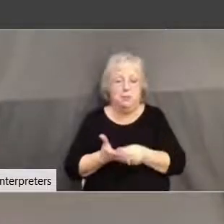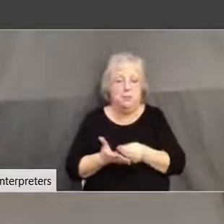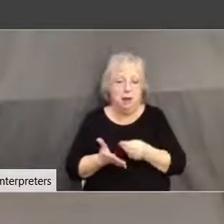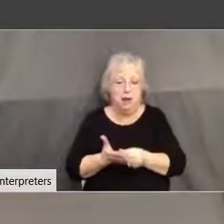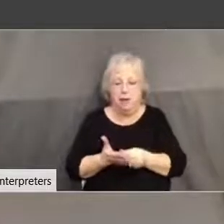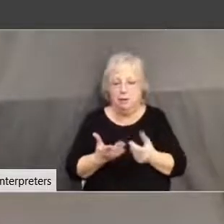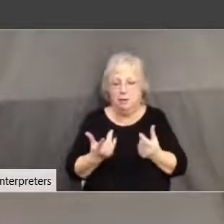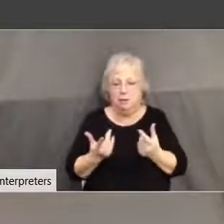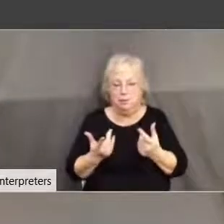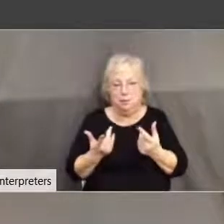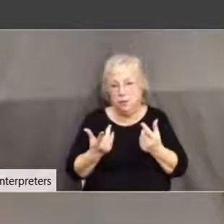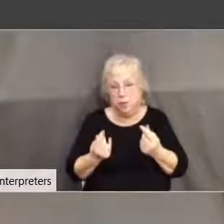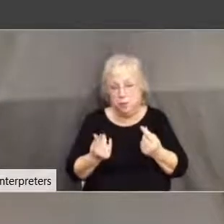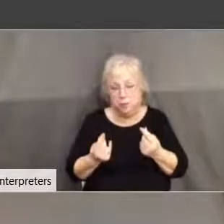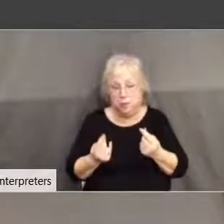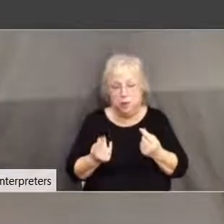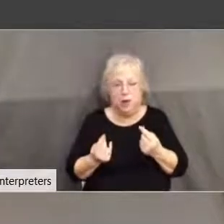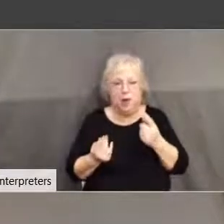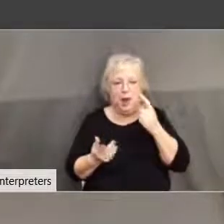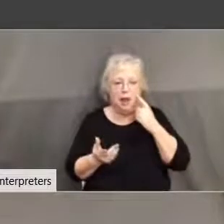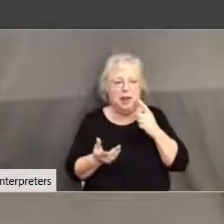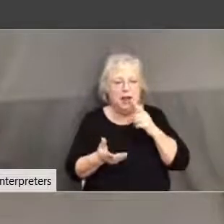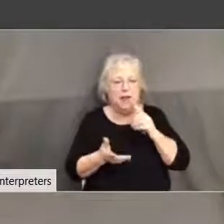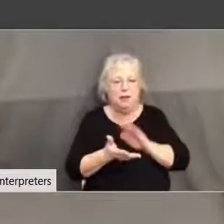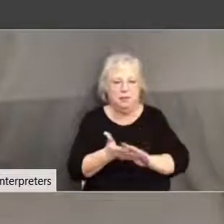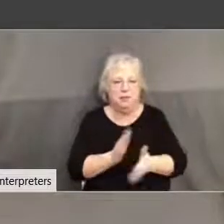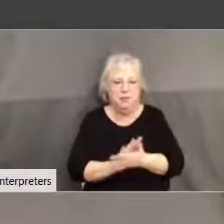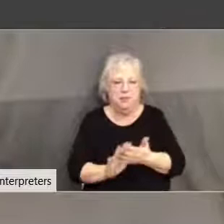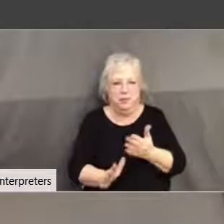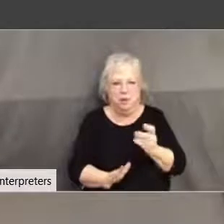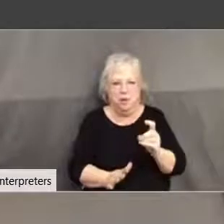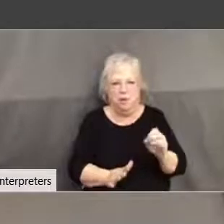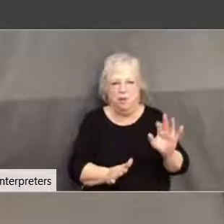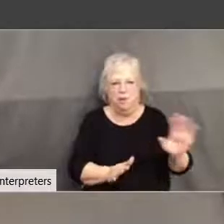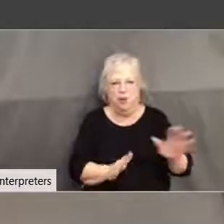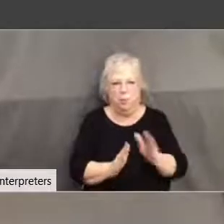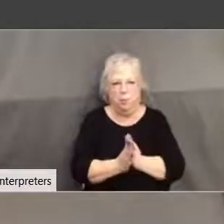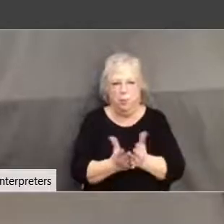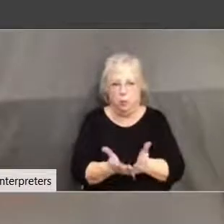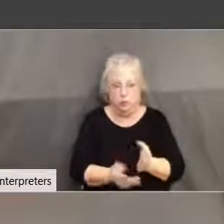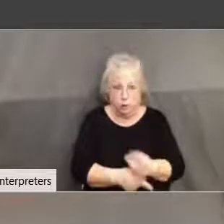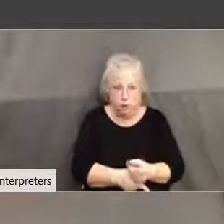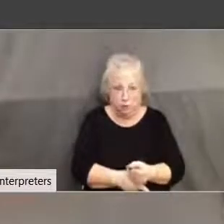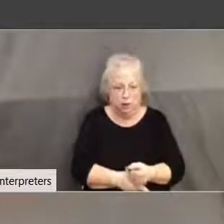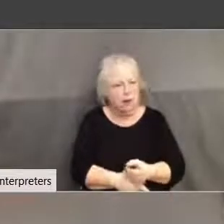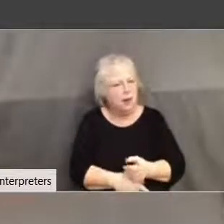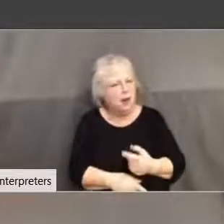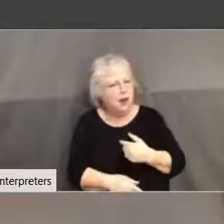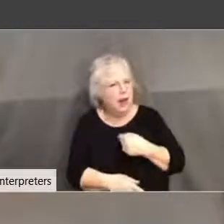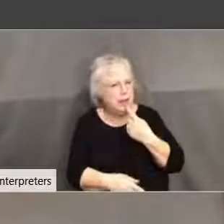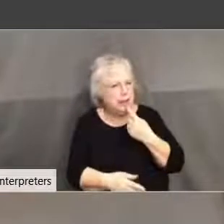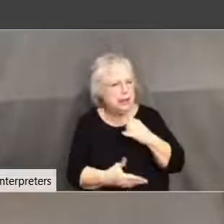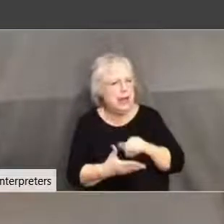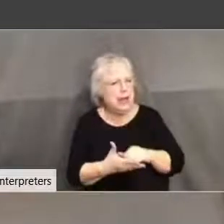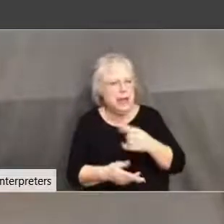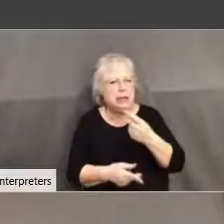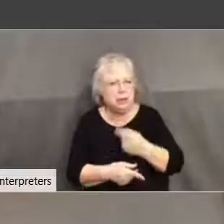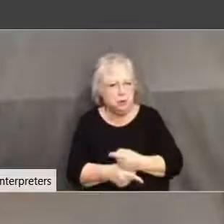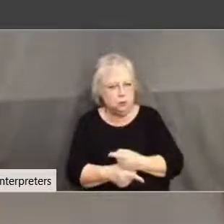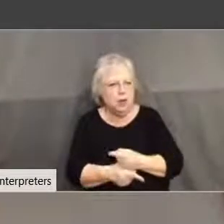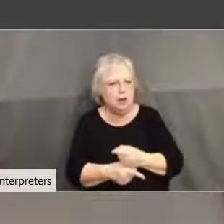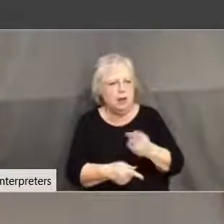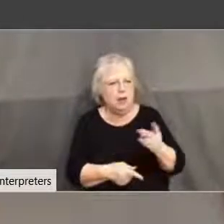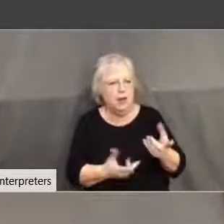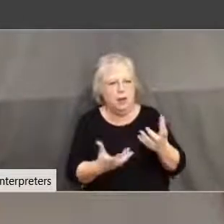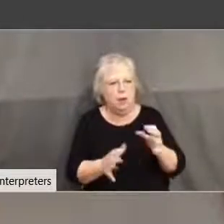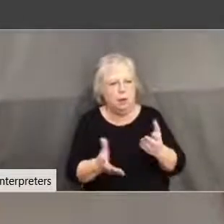does, I think, is it gets it off their books. Isn't that correct? I would say that that is correct, that they're not wanting to carry